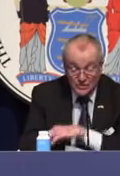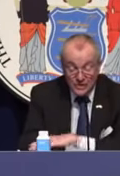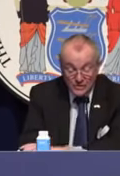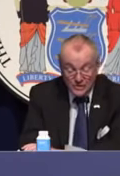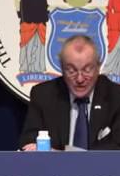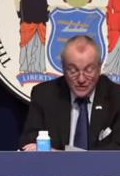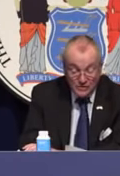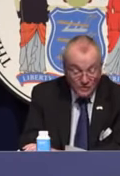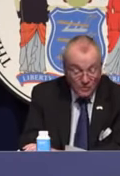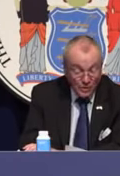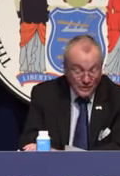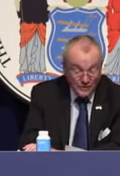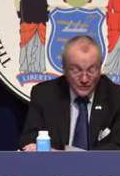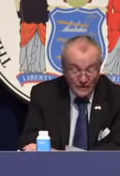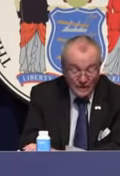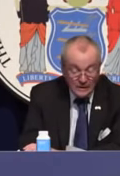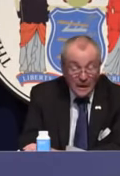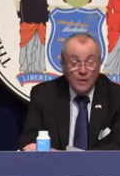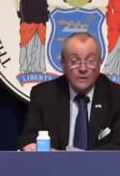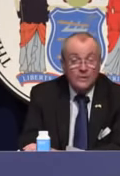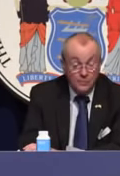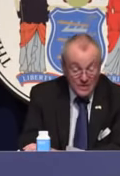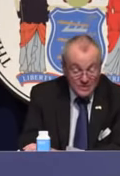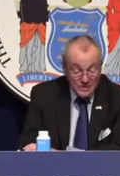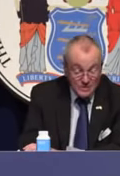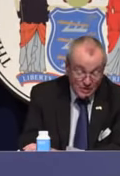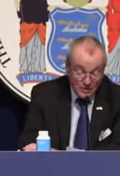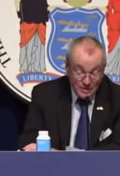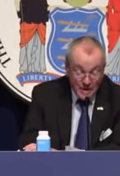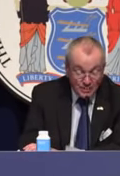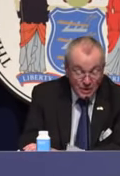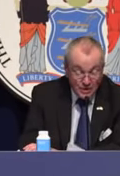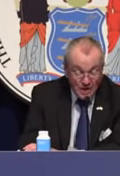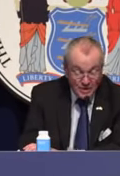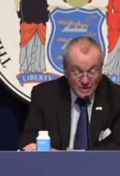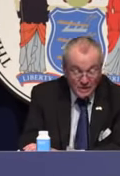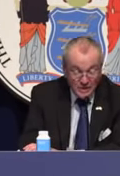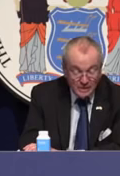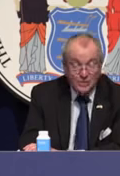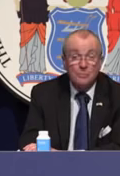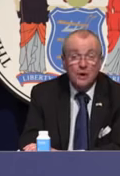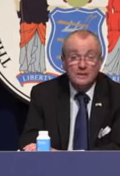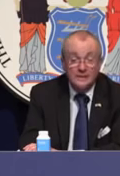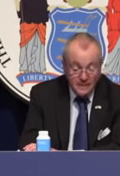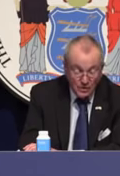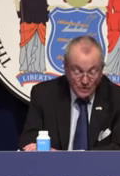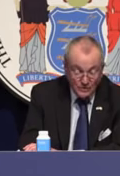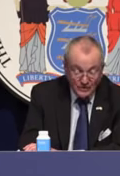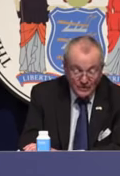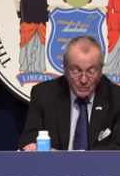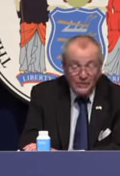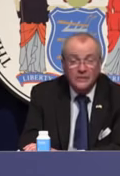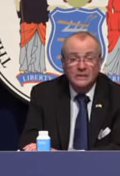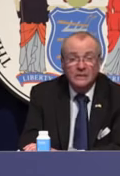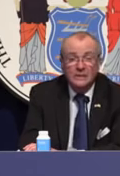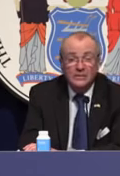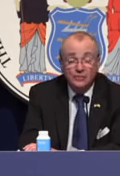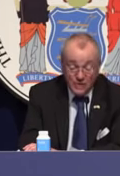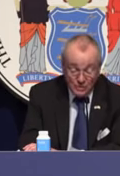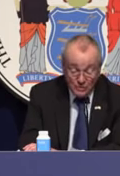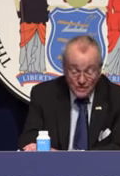Jersey, so stay tuned for more on this. I want to express especially my appreciation to Smart TD Local 60